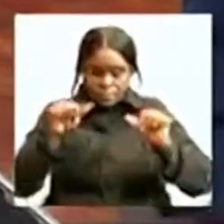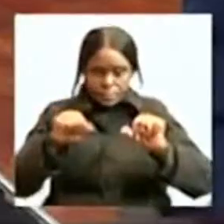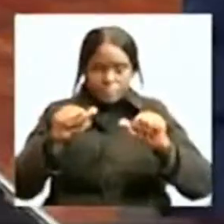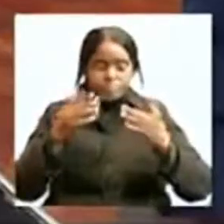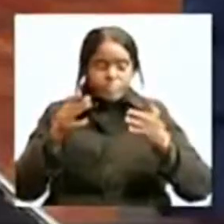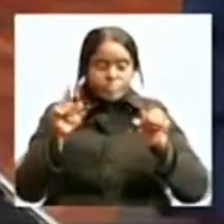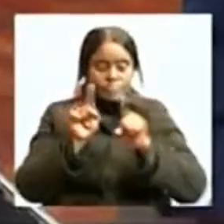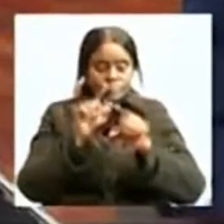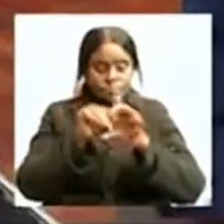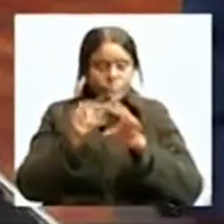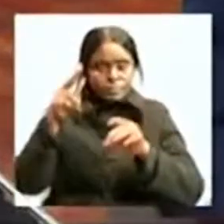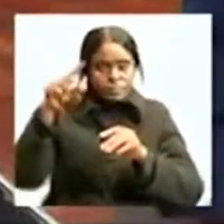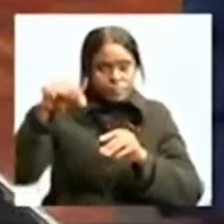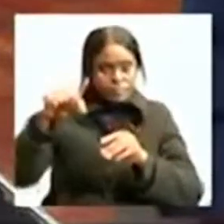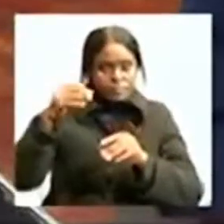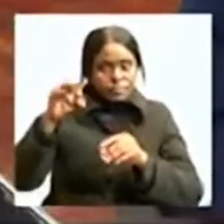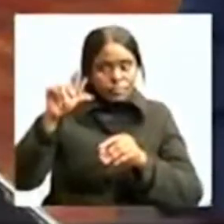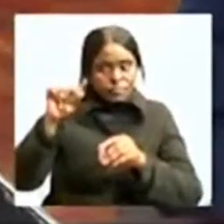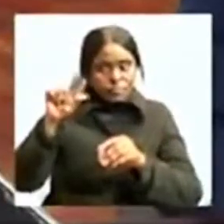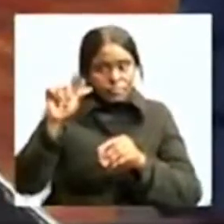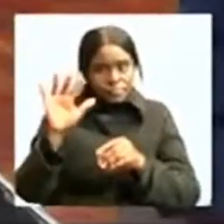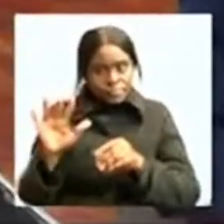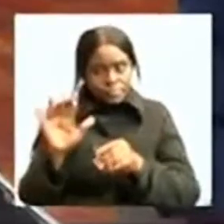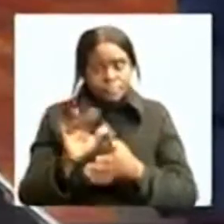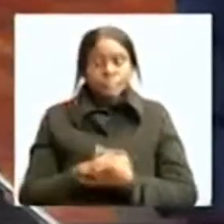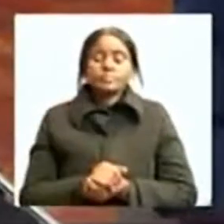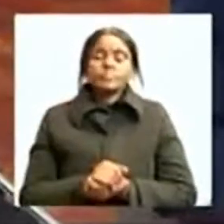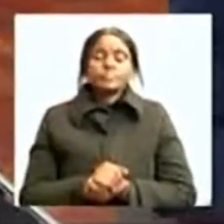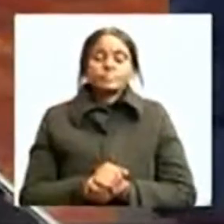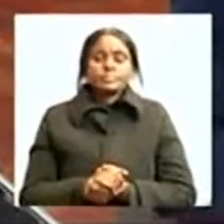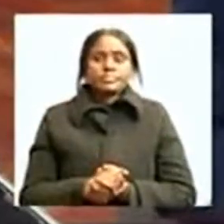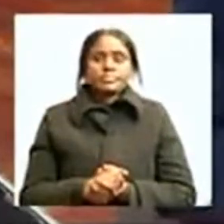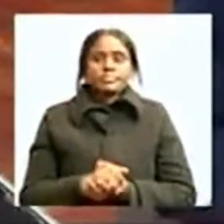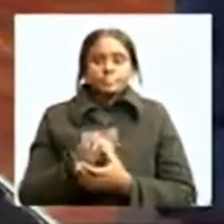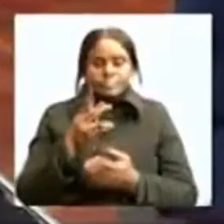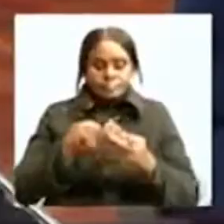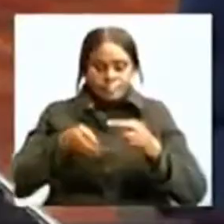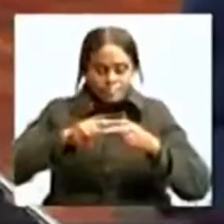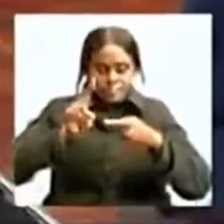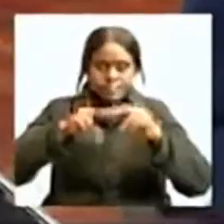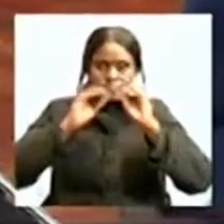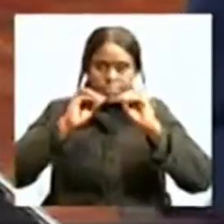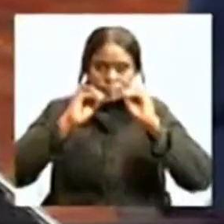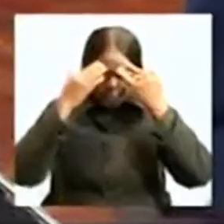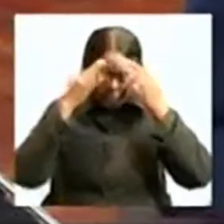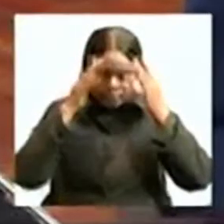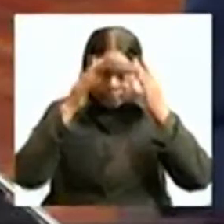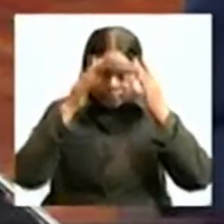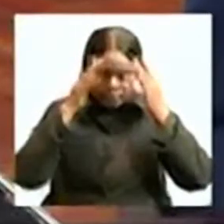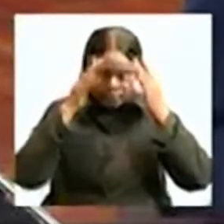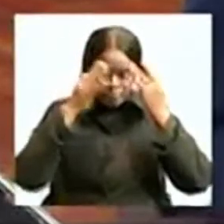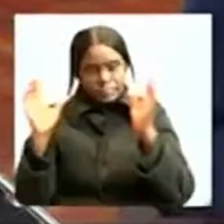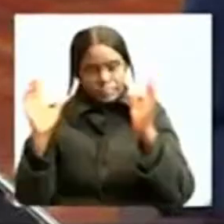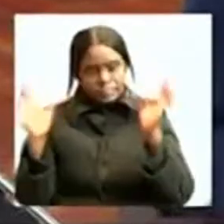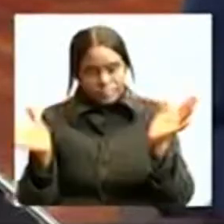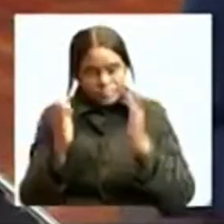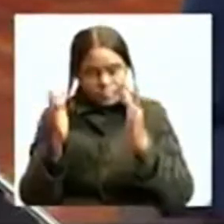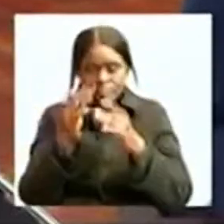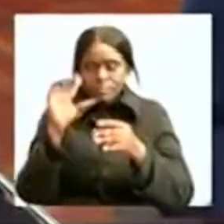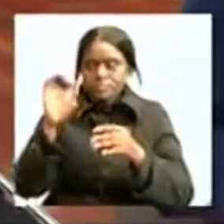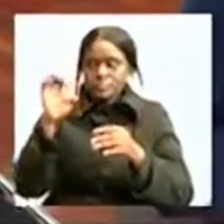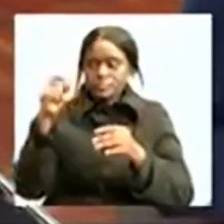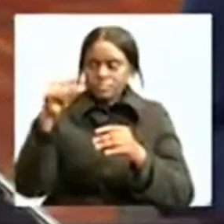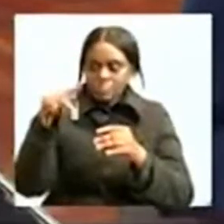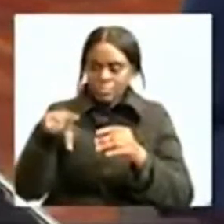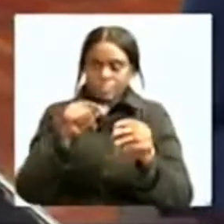authorities in the second quarter of 2025. Increase transparency in procurement process, including the promotion of electronic government